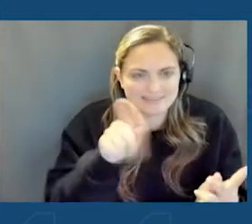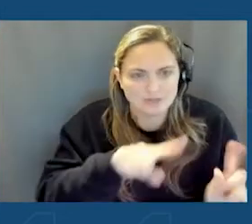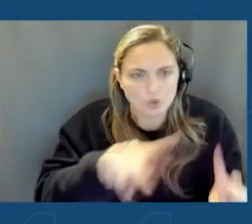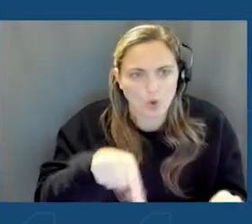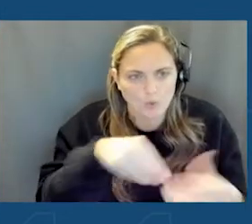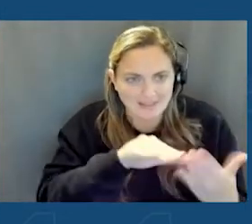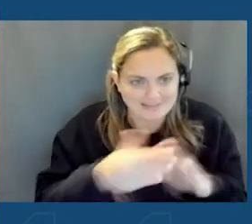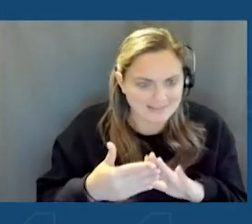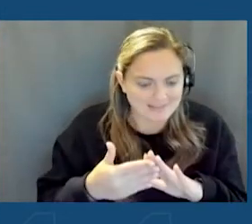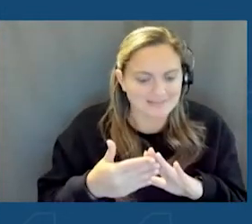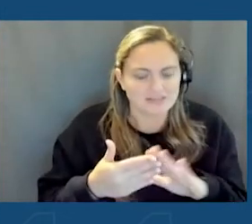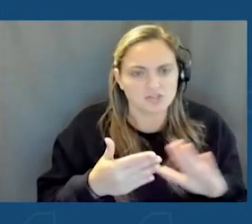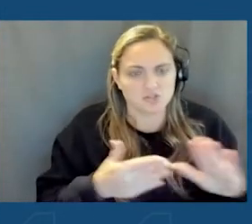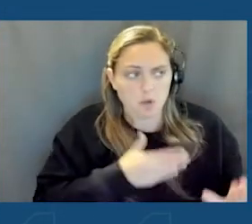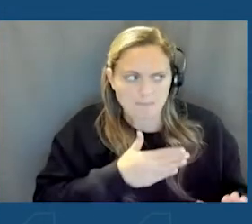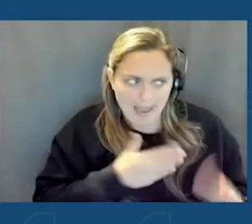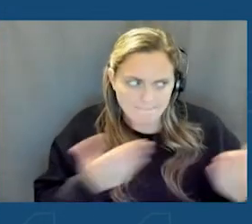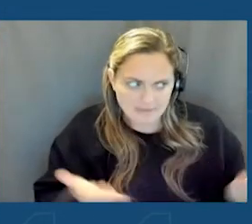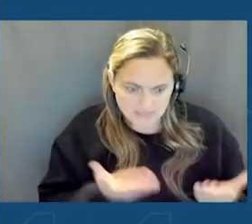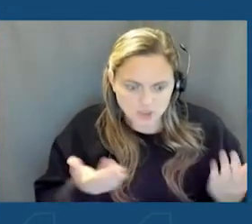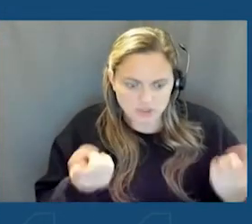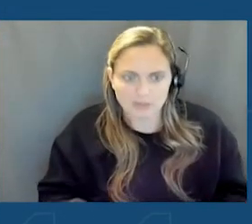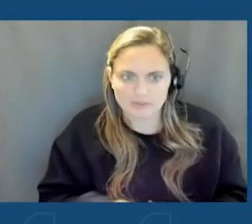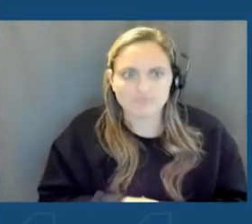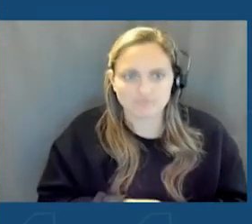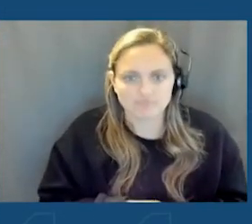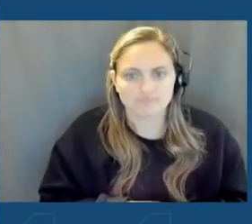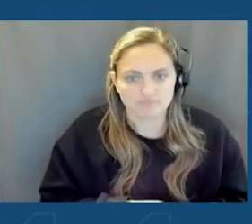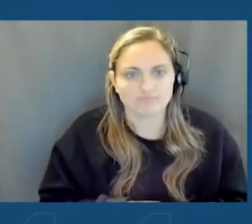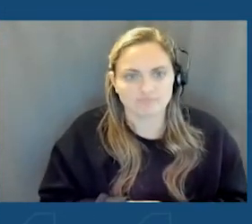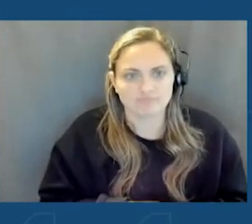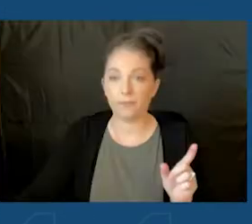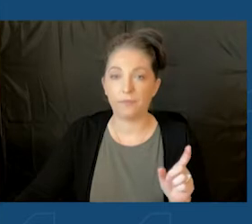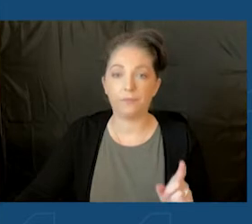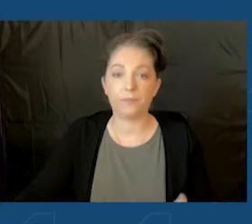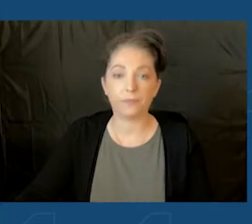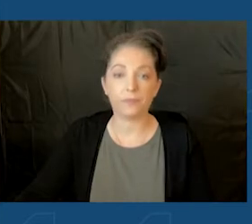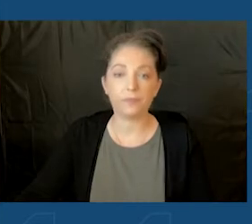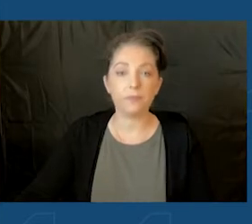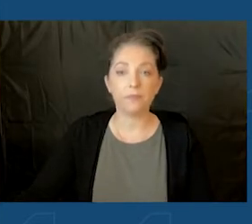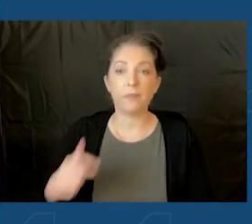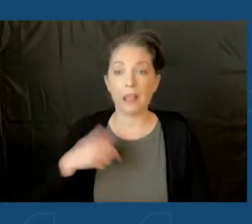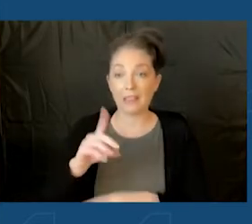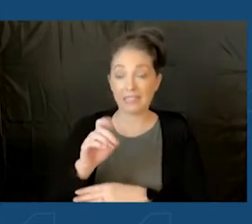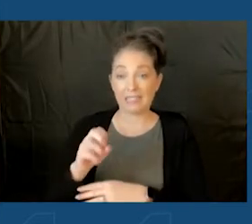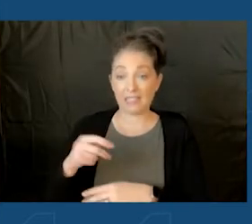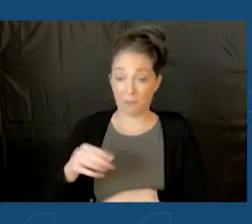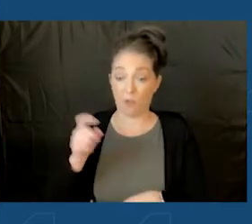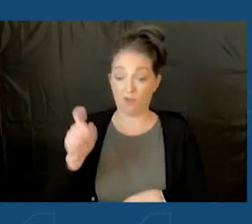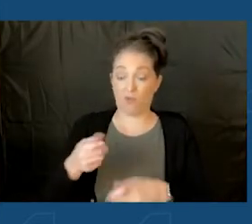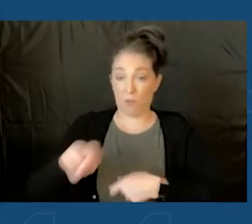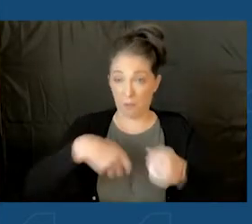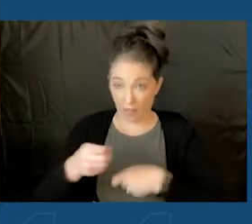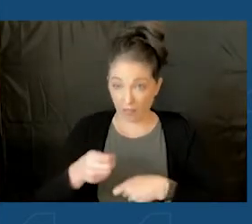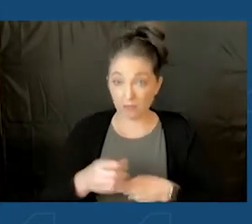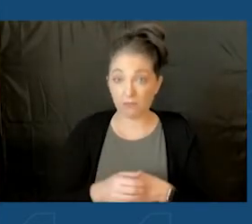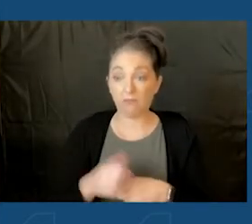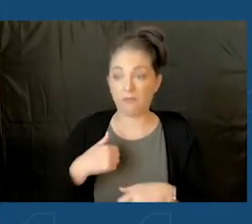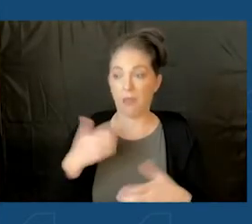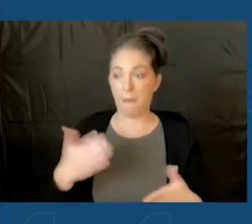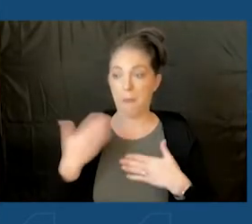glad this is taking place here today. This depot that's slated for replacement. I'm glad to know